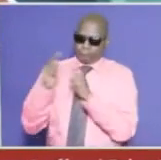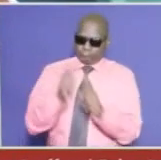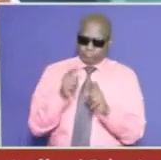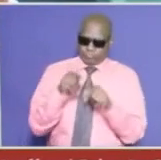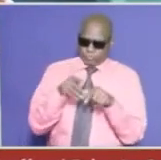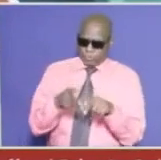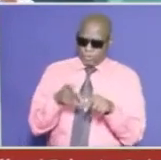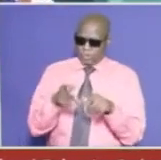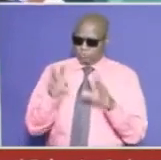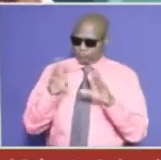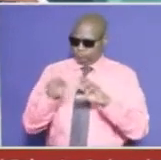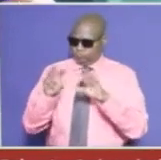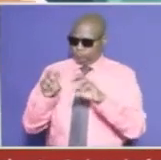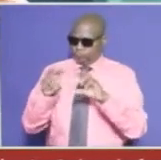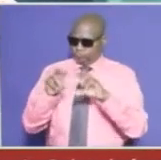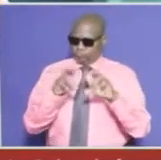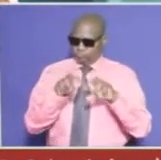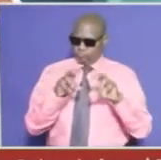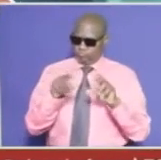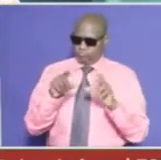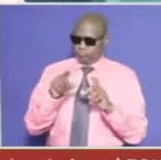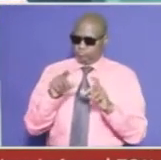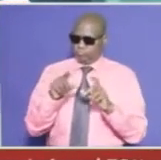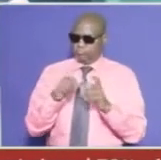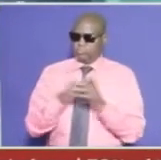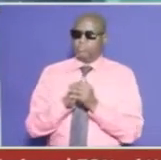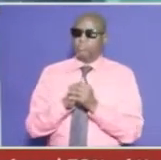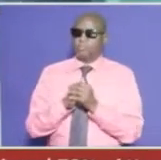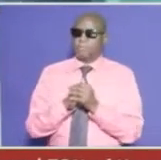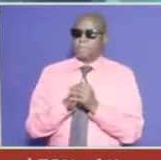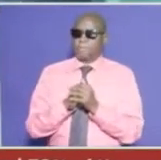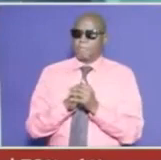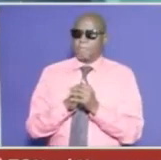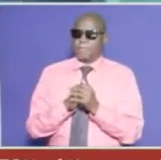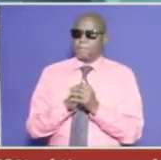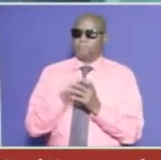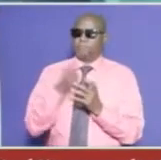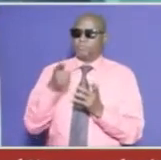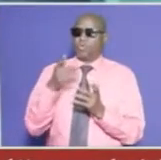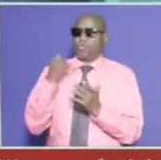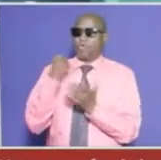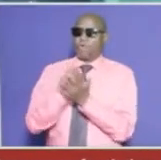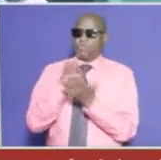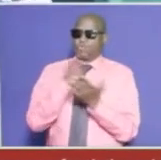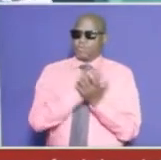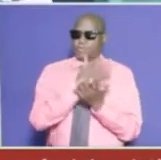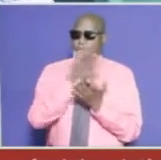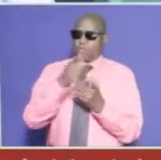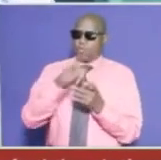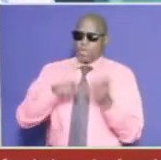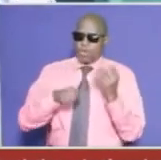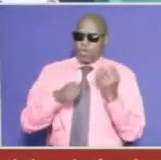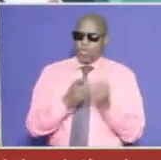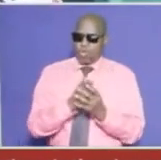maafisa wote wa serikali ambaye ni wa usalama tumeweza kufunga hizo ofisi na